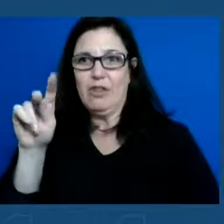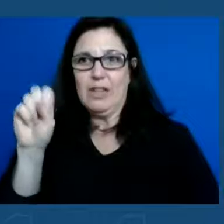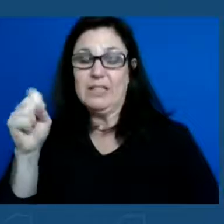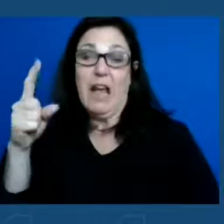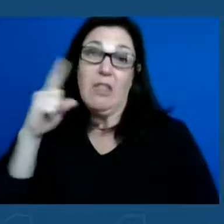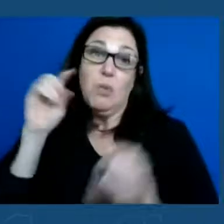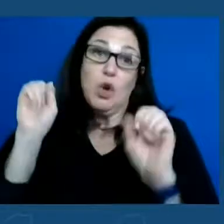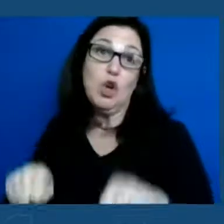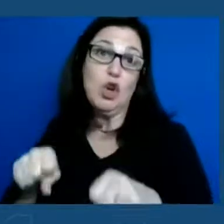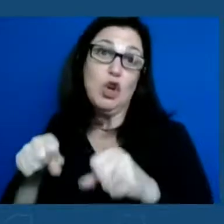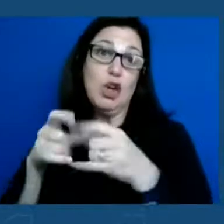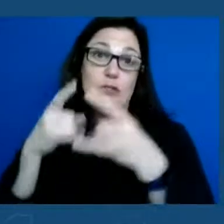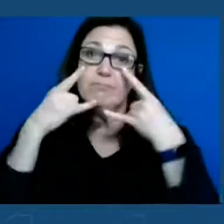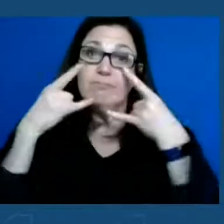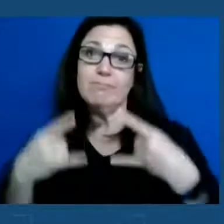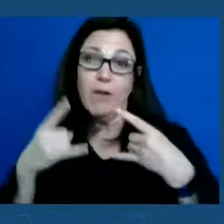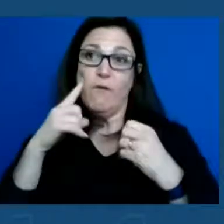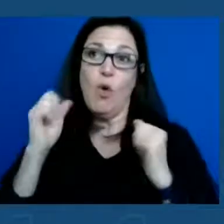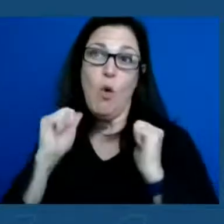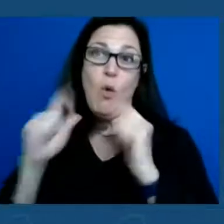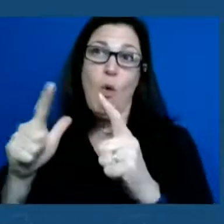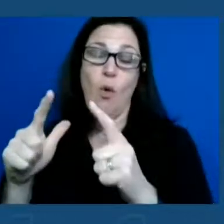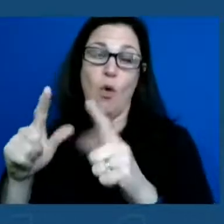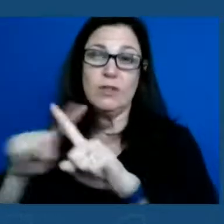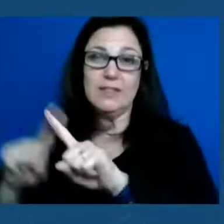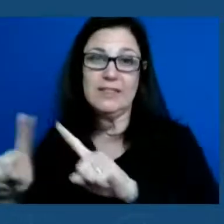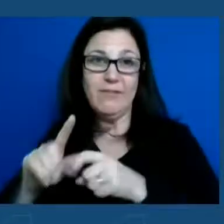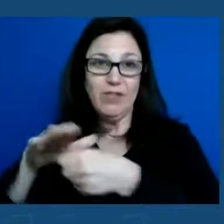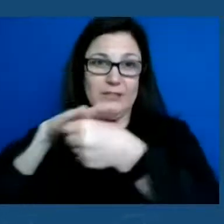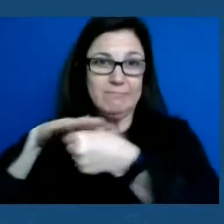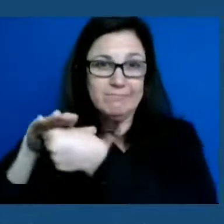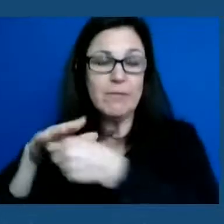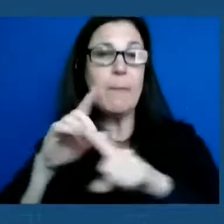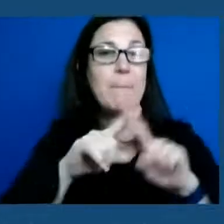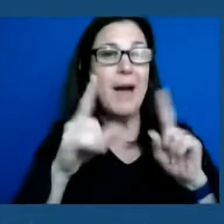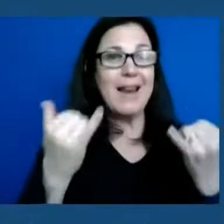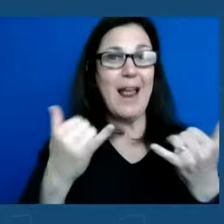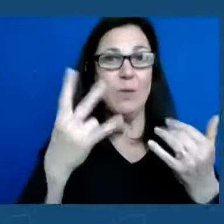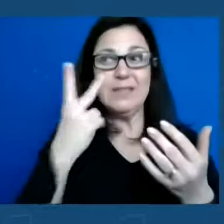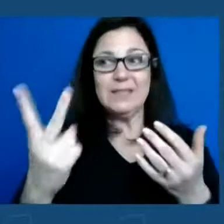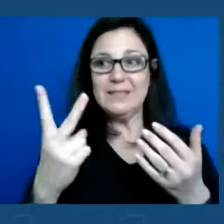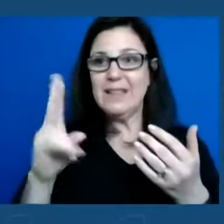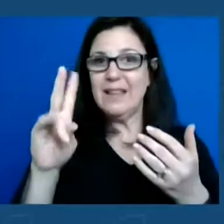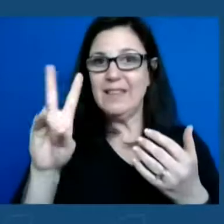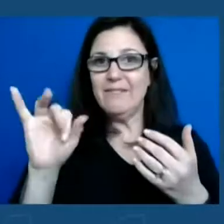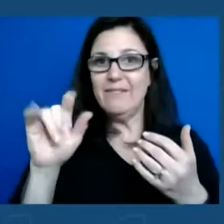settings. But, we watched for variants, they come, and now we're starting to see cases and